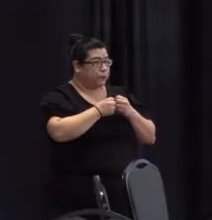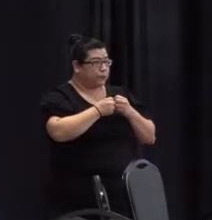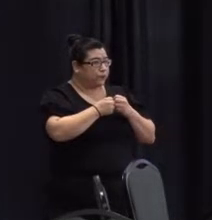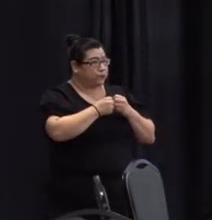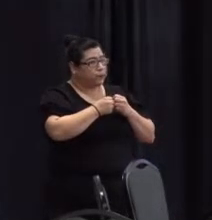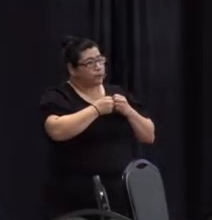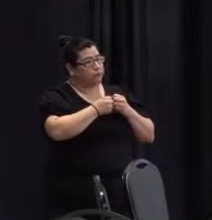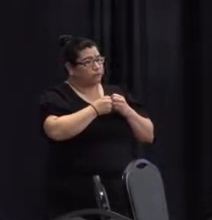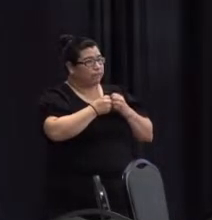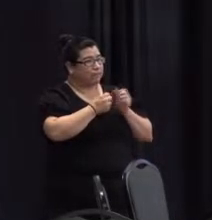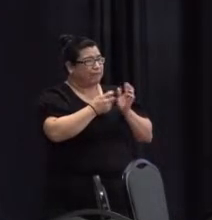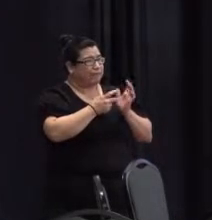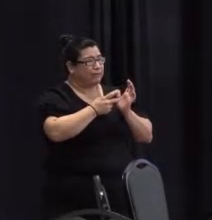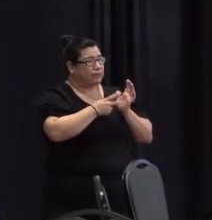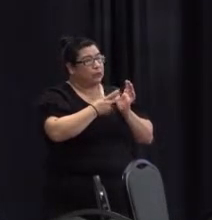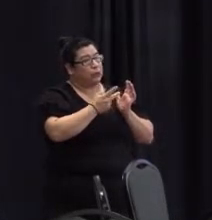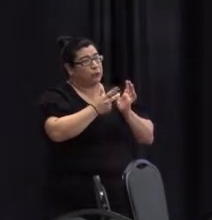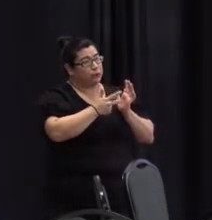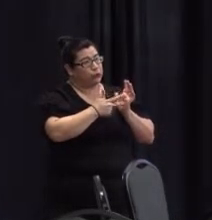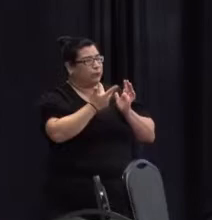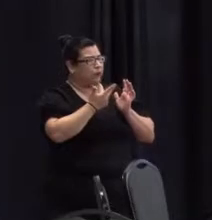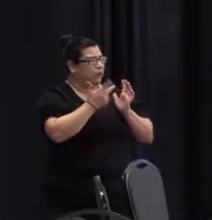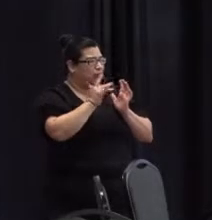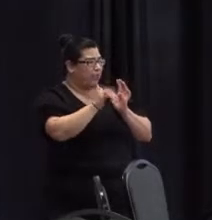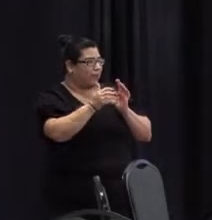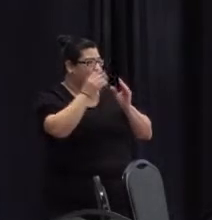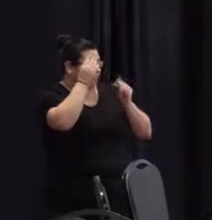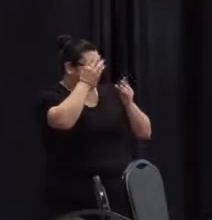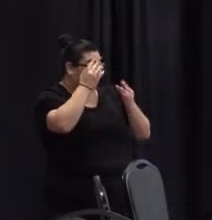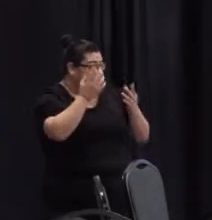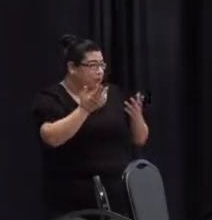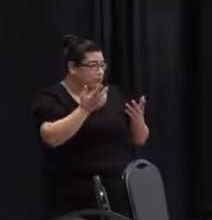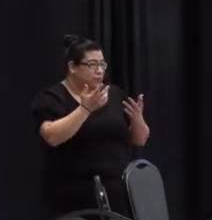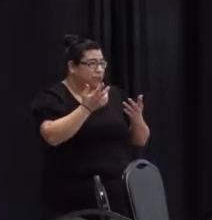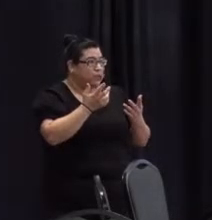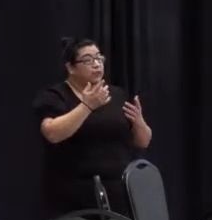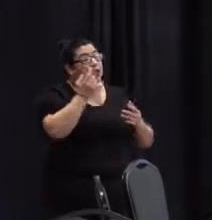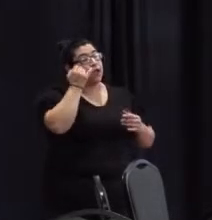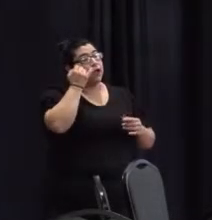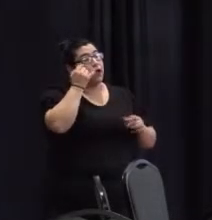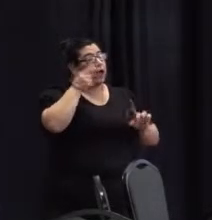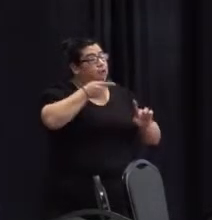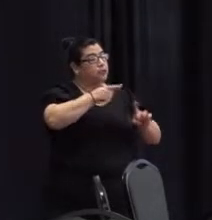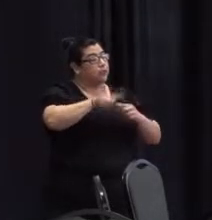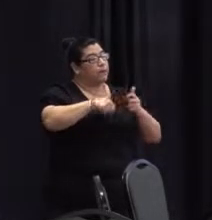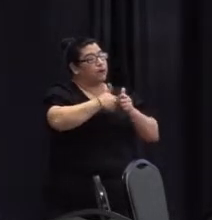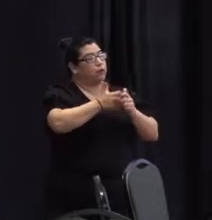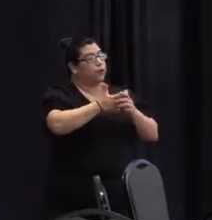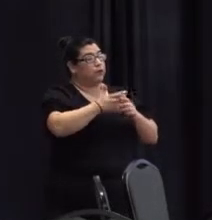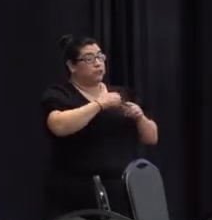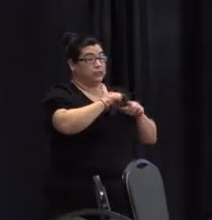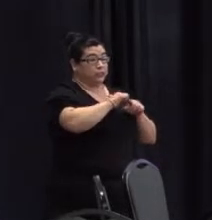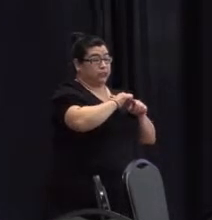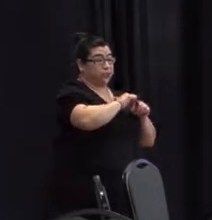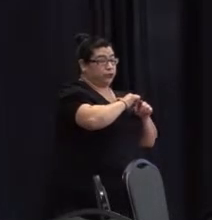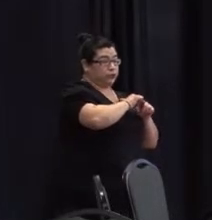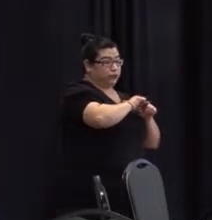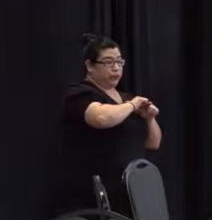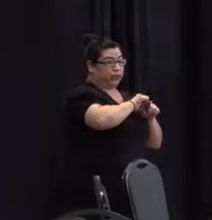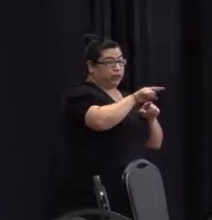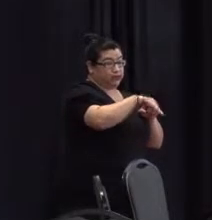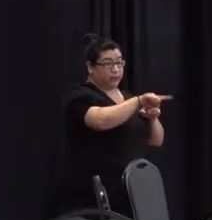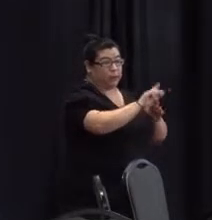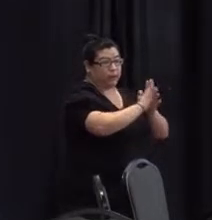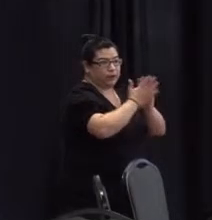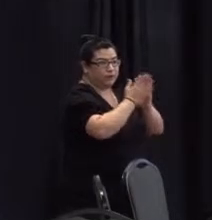kind of double or triple that. And the idea behind it was supposed to be a train the trainer kind of